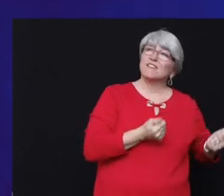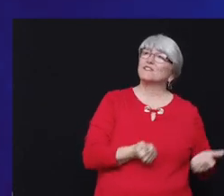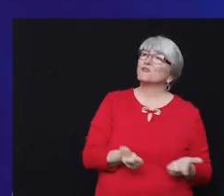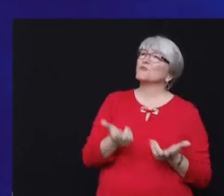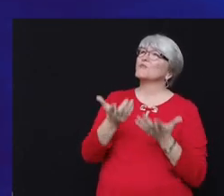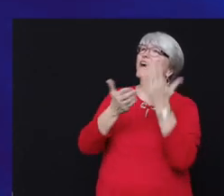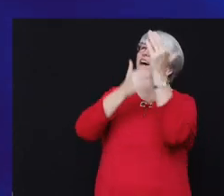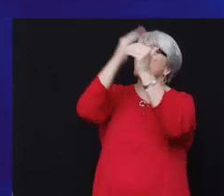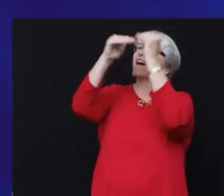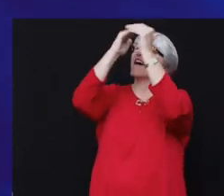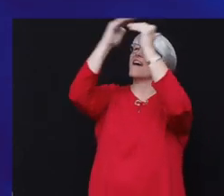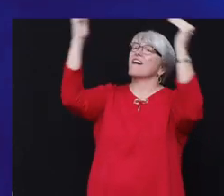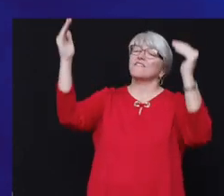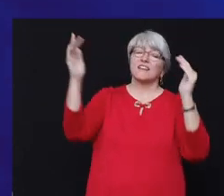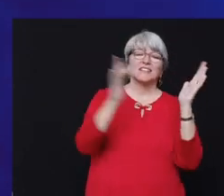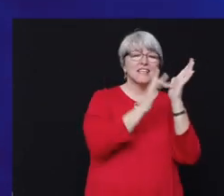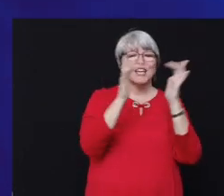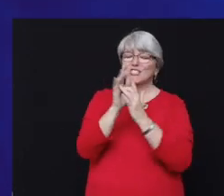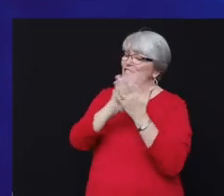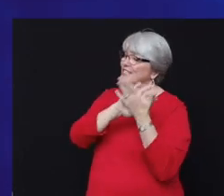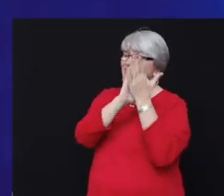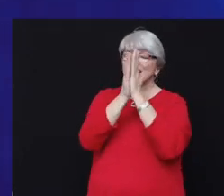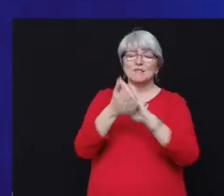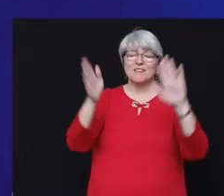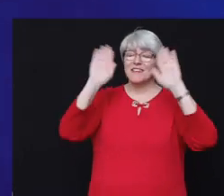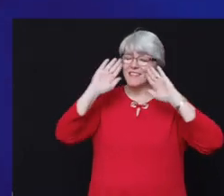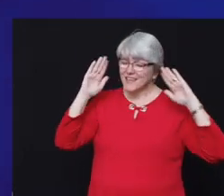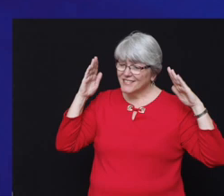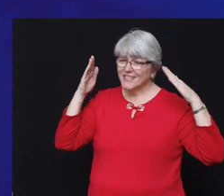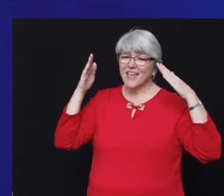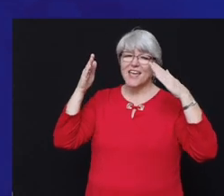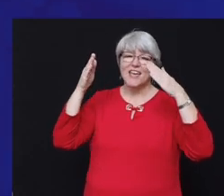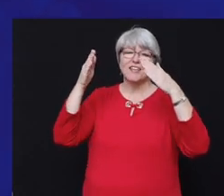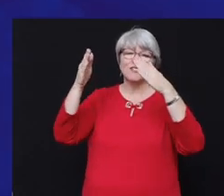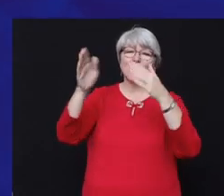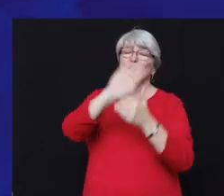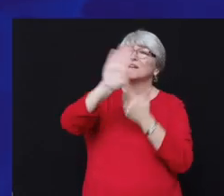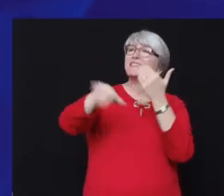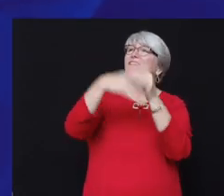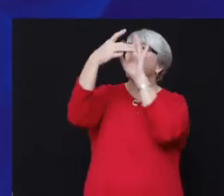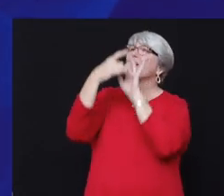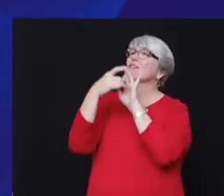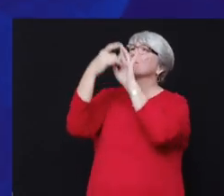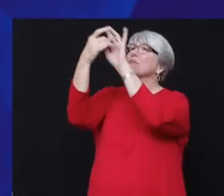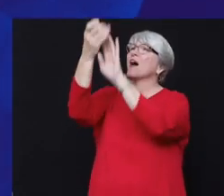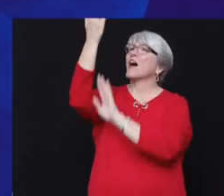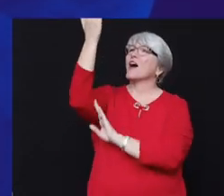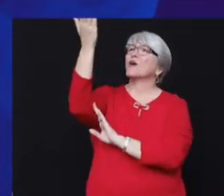heart to the heavens, Jesus, be the center. It's